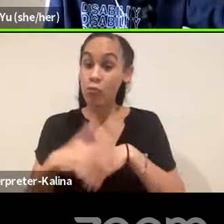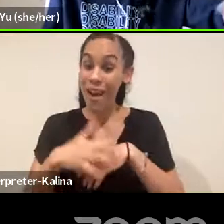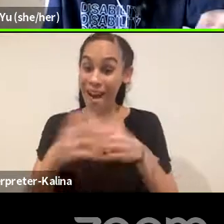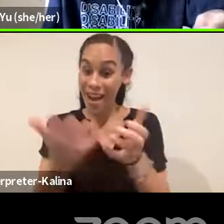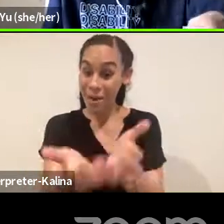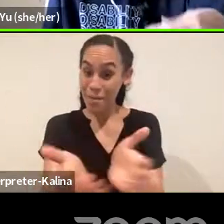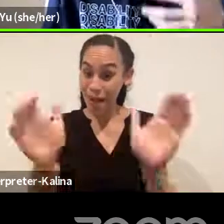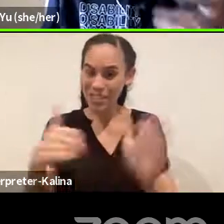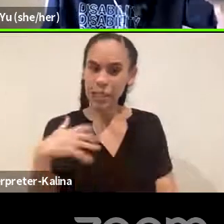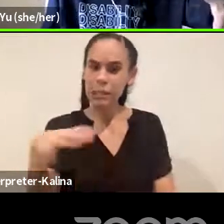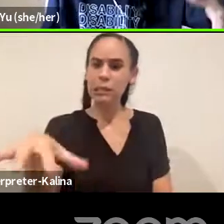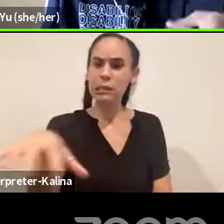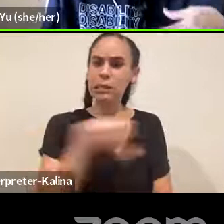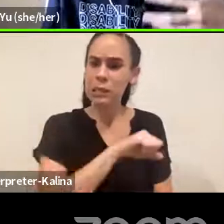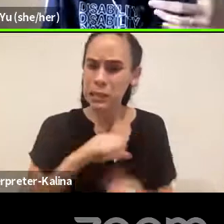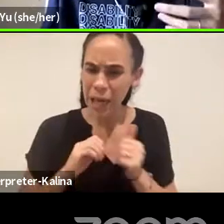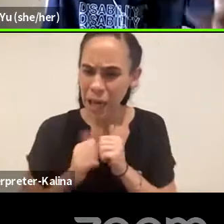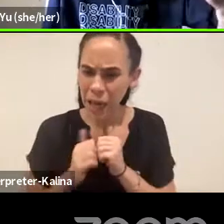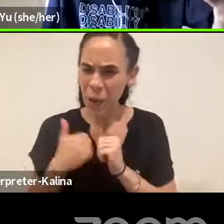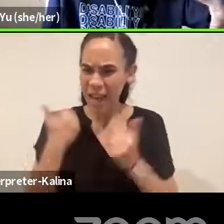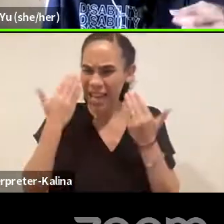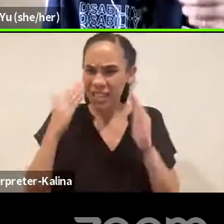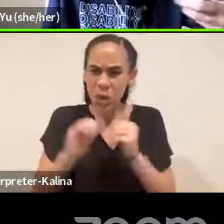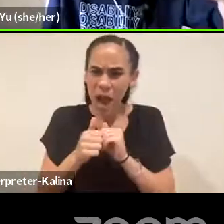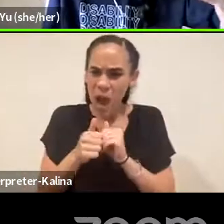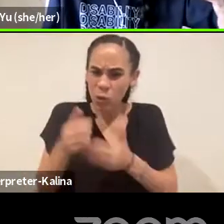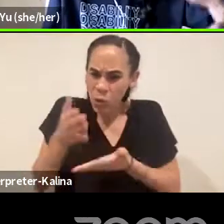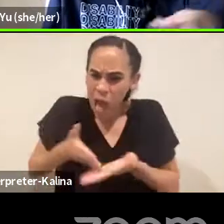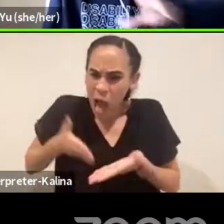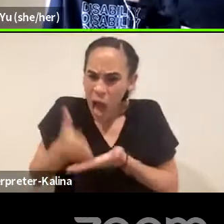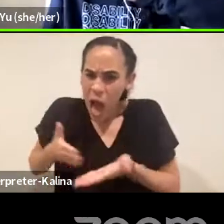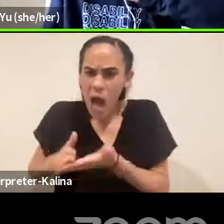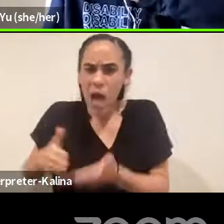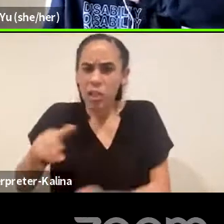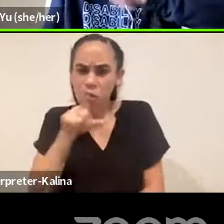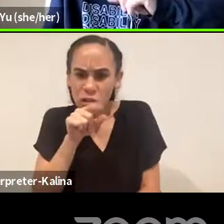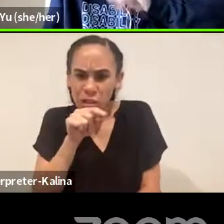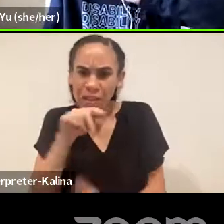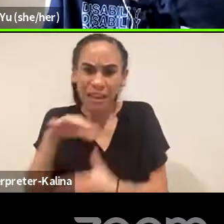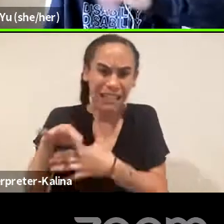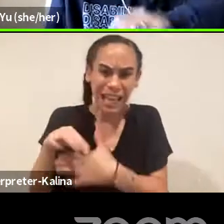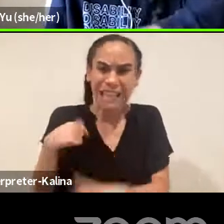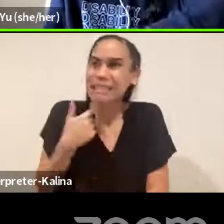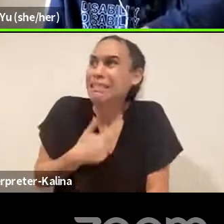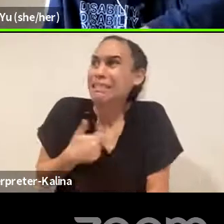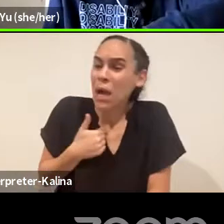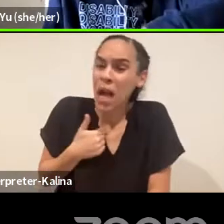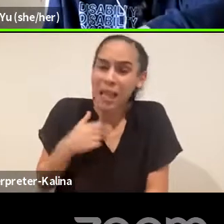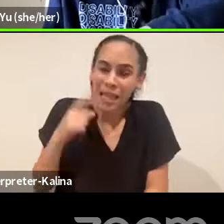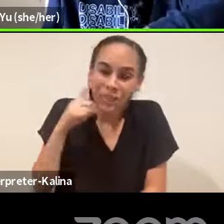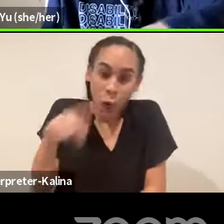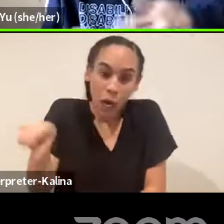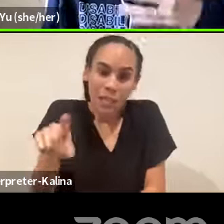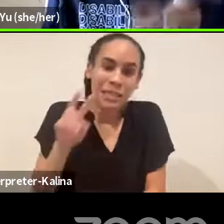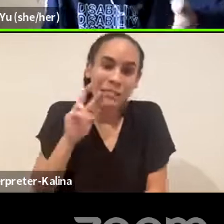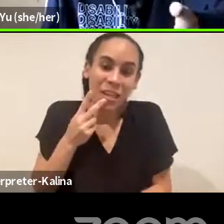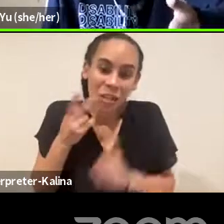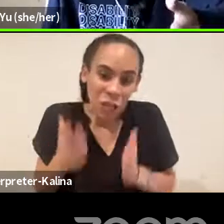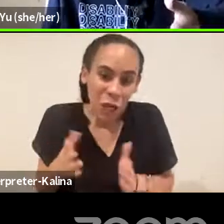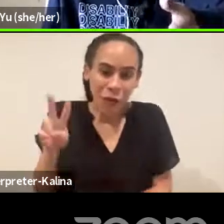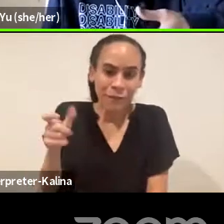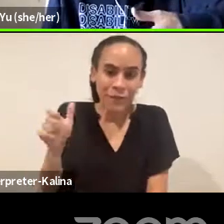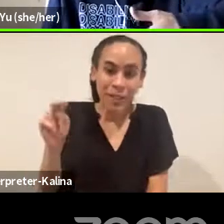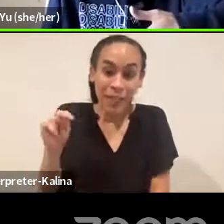out. I didn't know how to cut my chicken or cut my steak, and I apologize to the vegetarians or the vegans when I